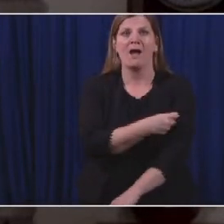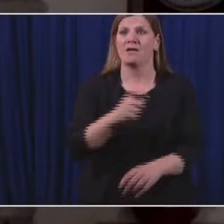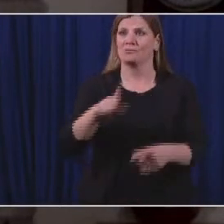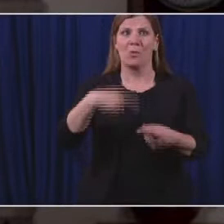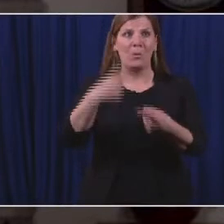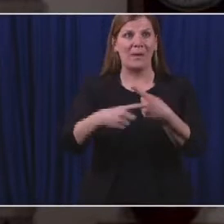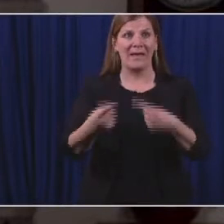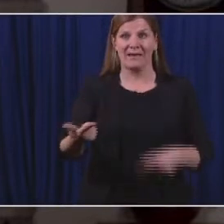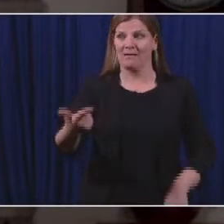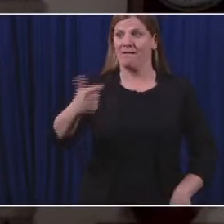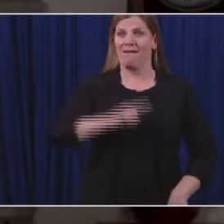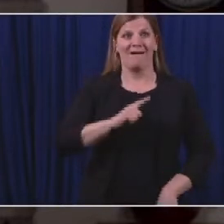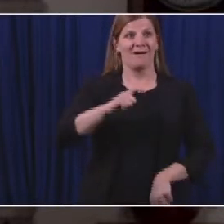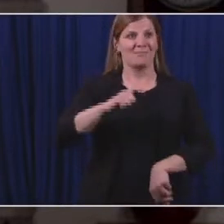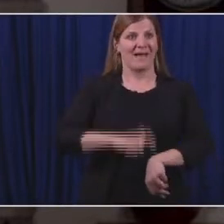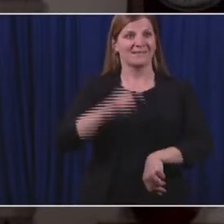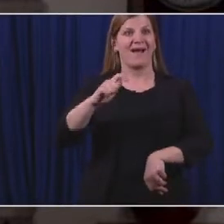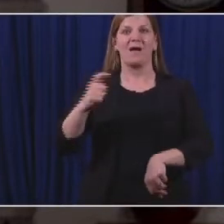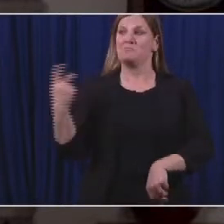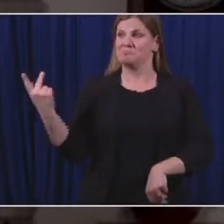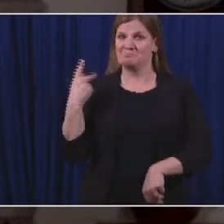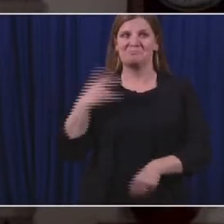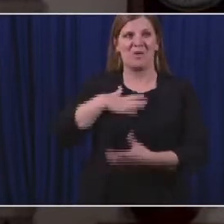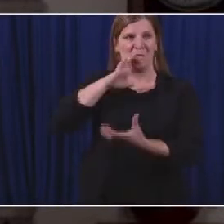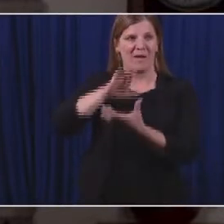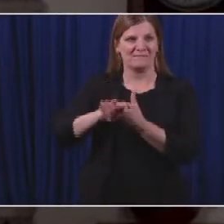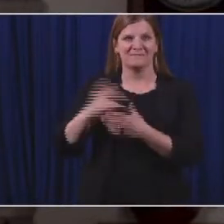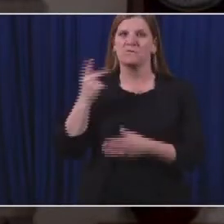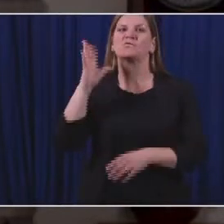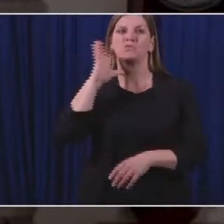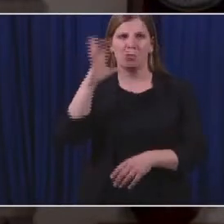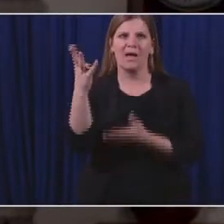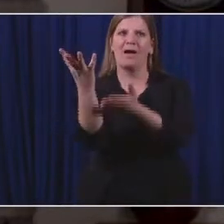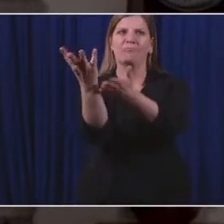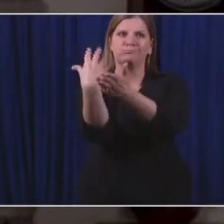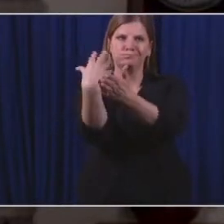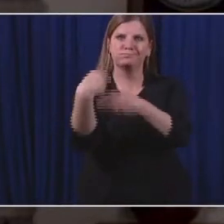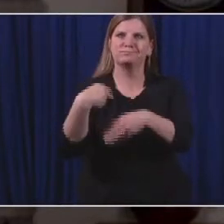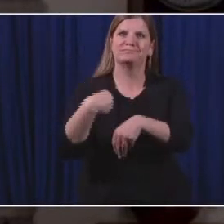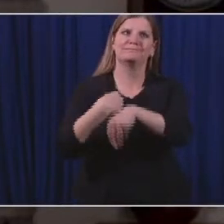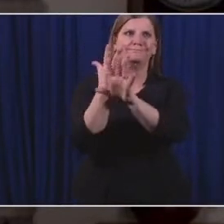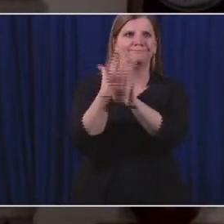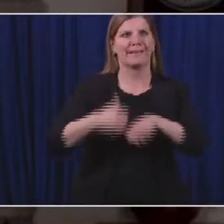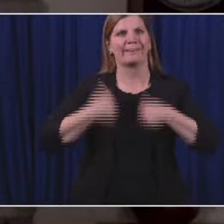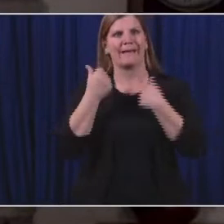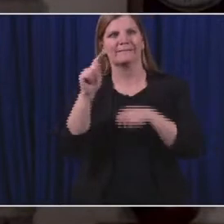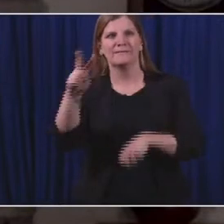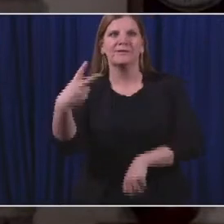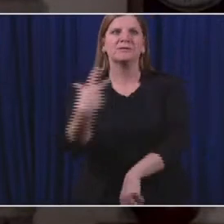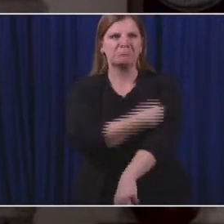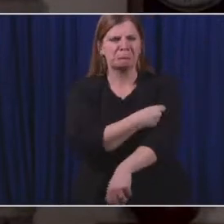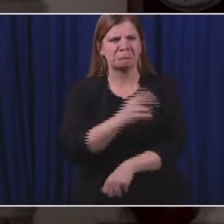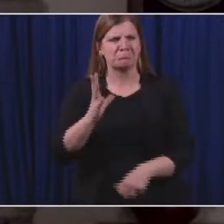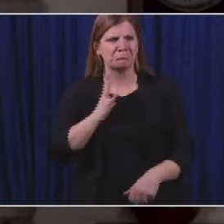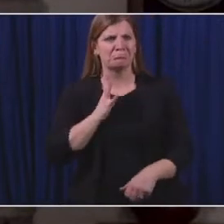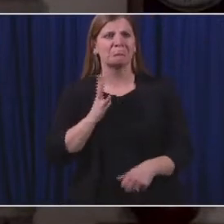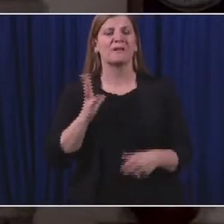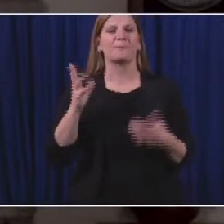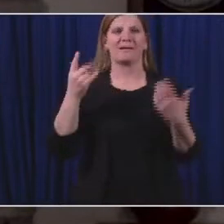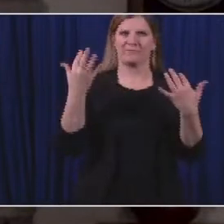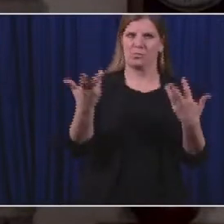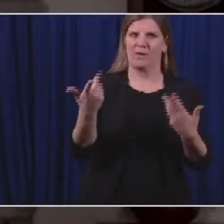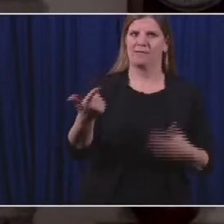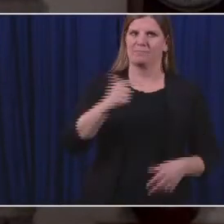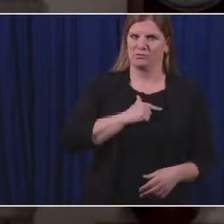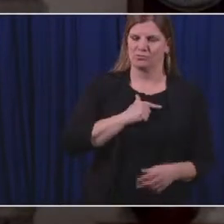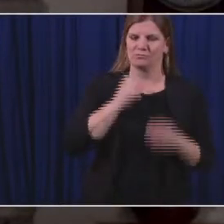turn yet. As far as the lame duck session, we've had a lot of discussions with the Speaker, the Senate President,